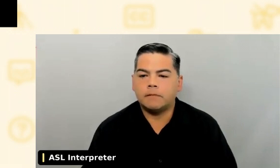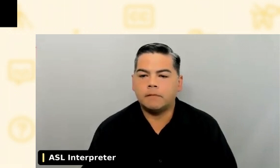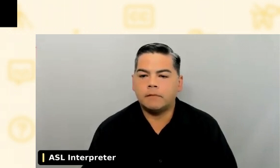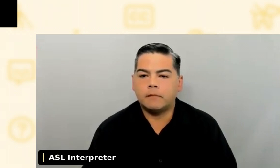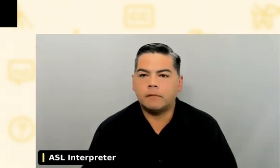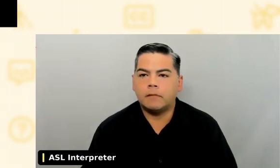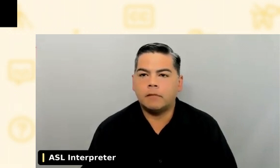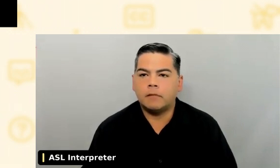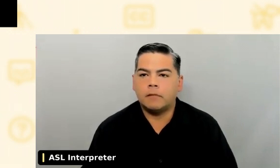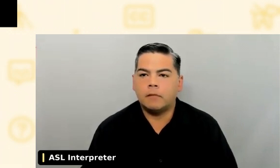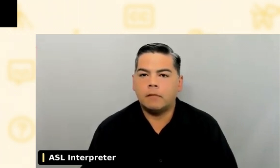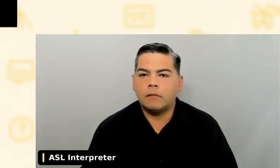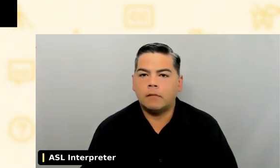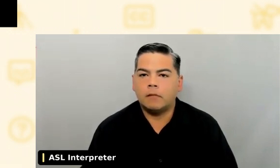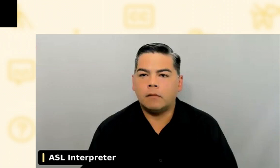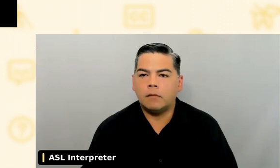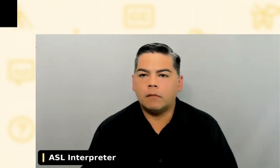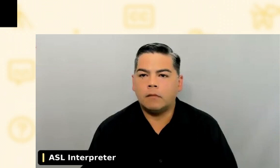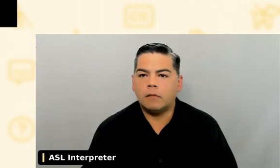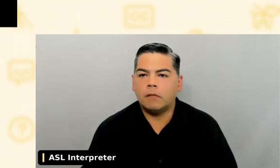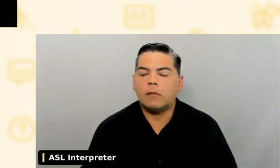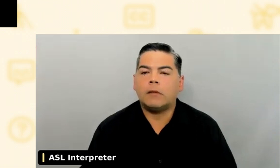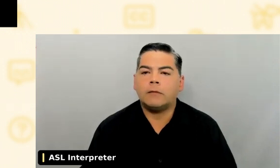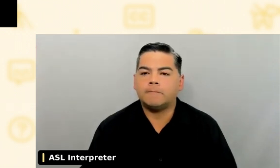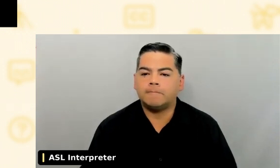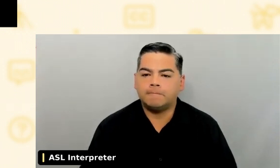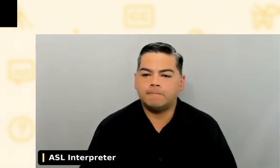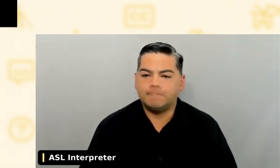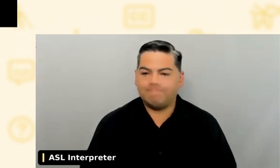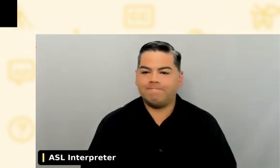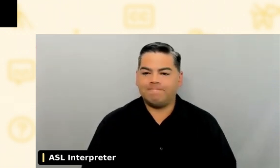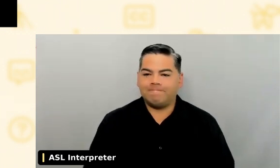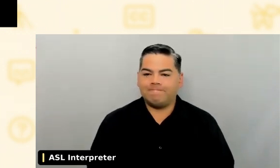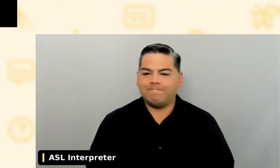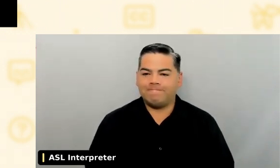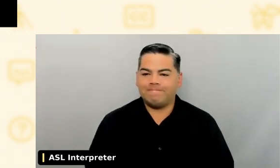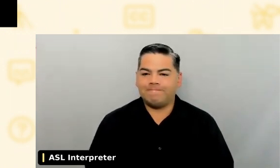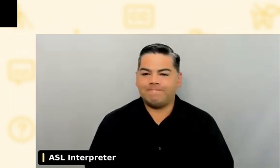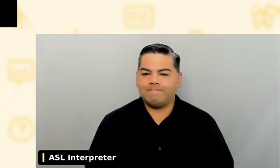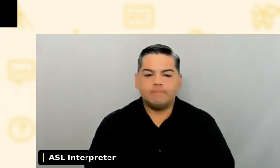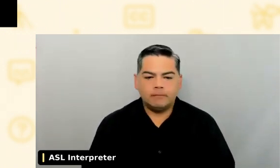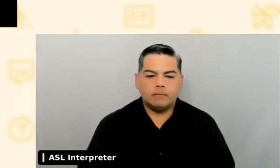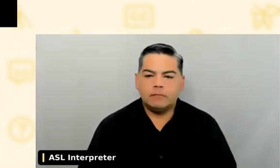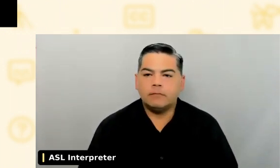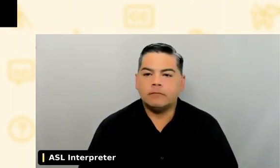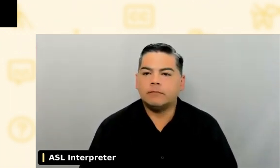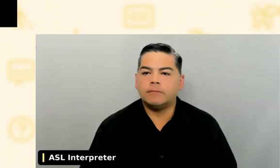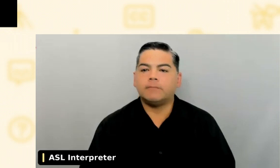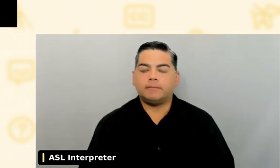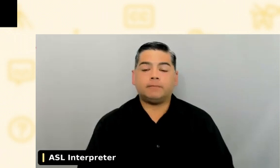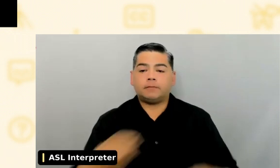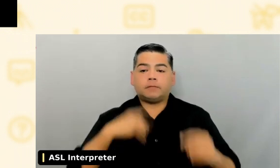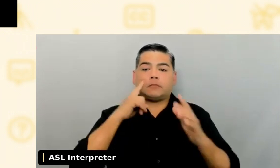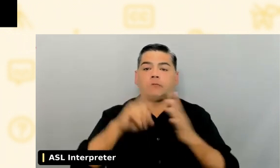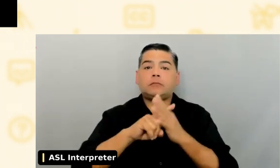And the consideration for headings is not to skip heading levels. So if we start with H1,